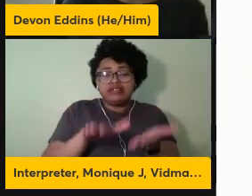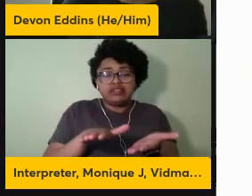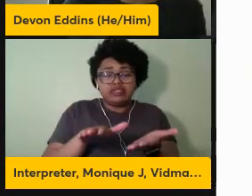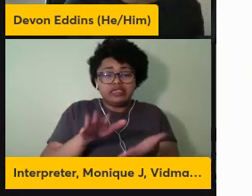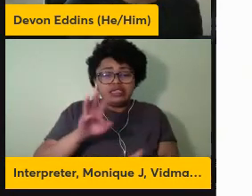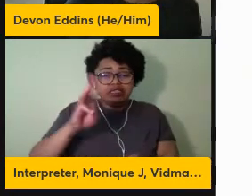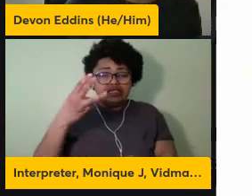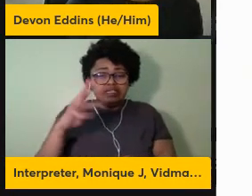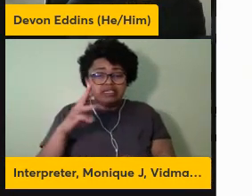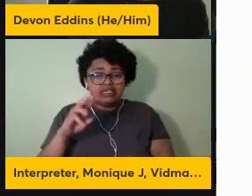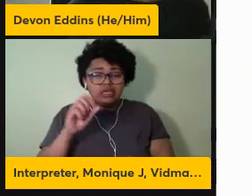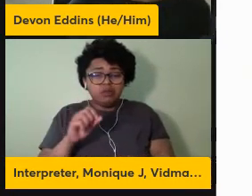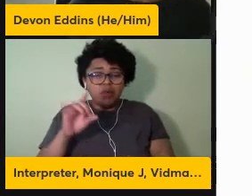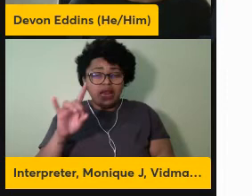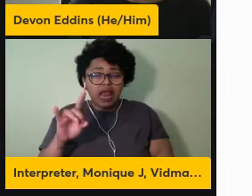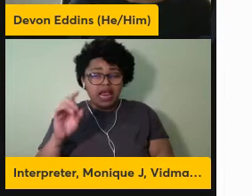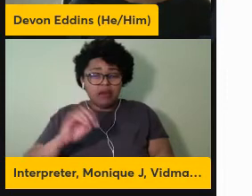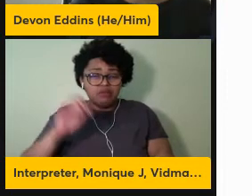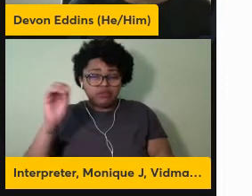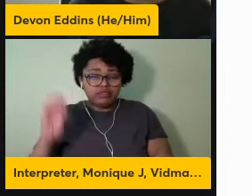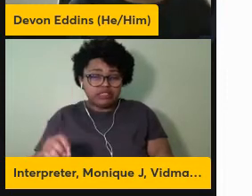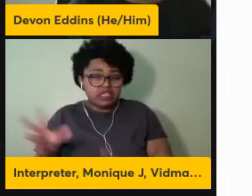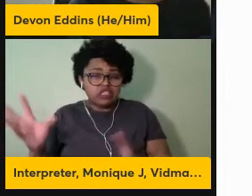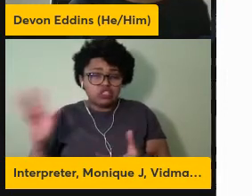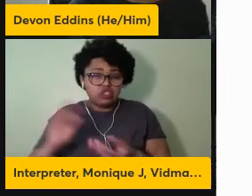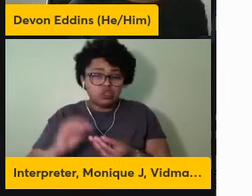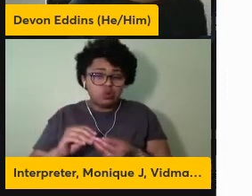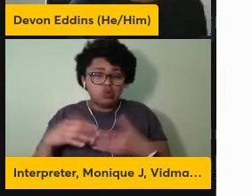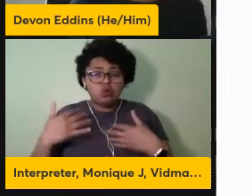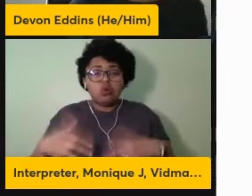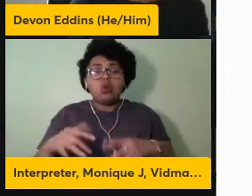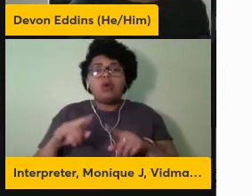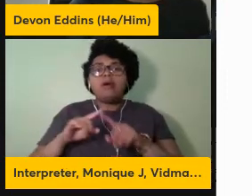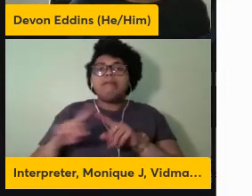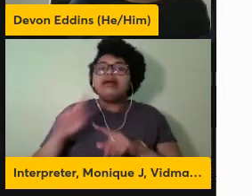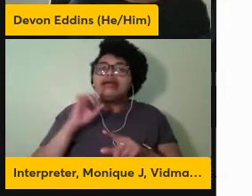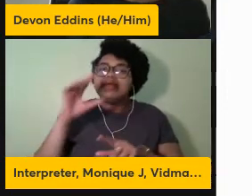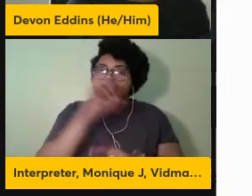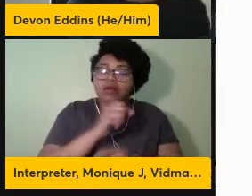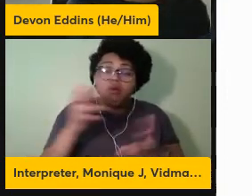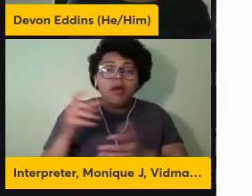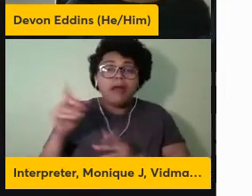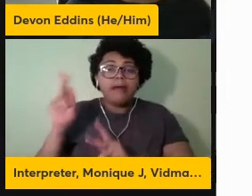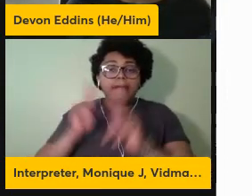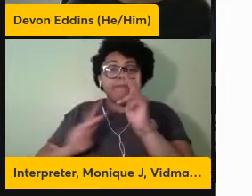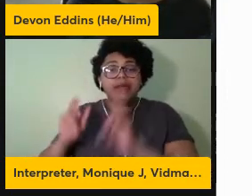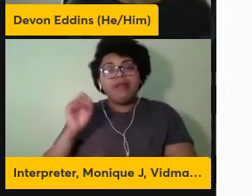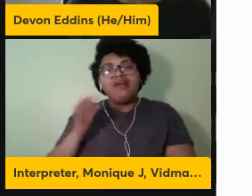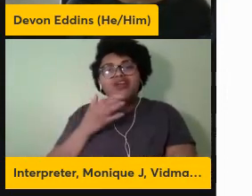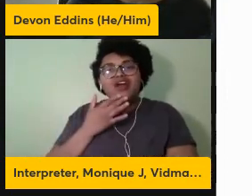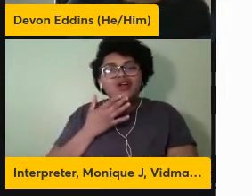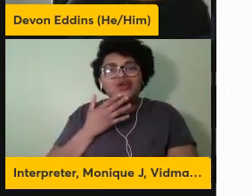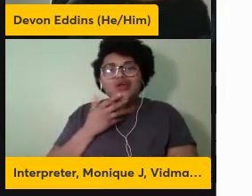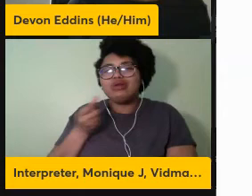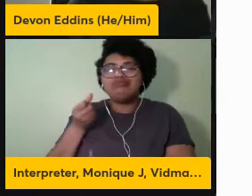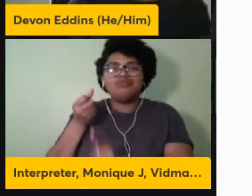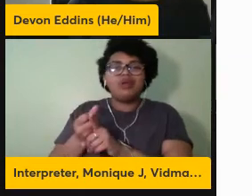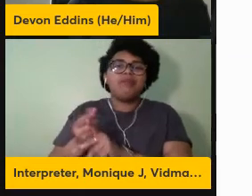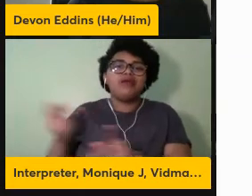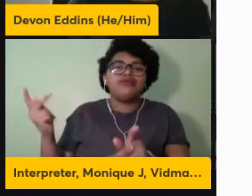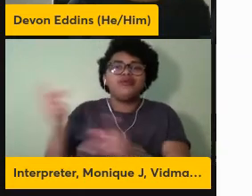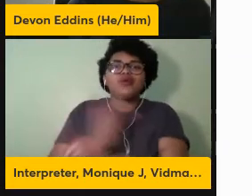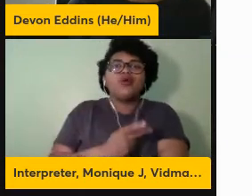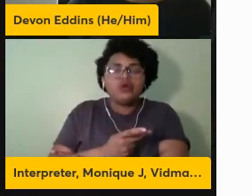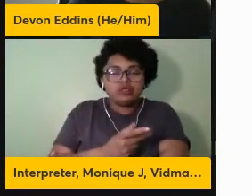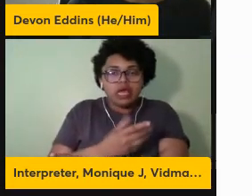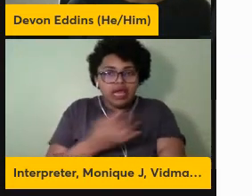States, community of color are disproportionately affected by severe COVID-19 disease and COVID-19 mortality. And